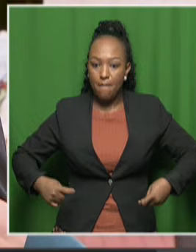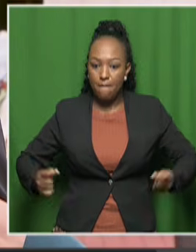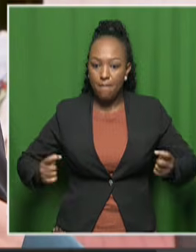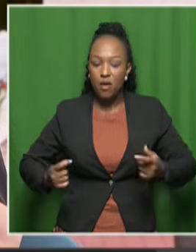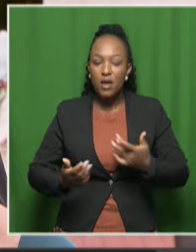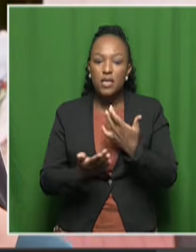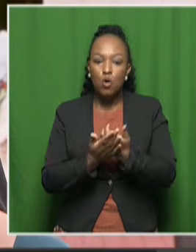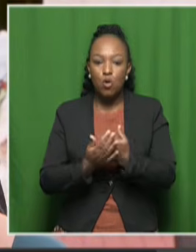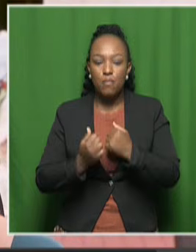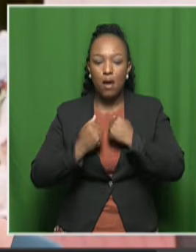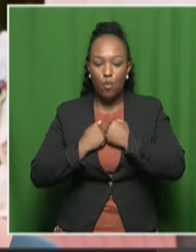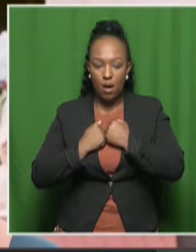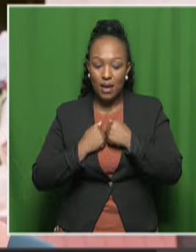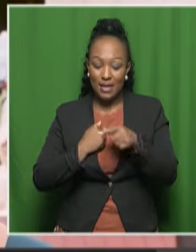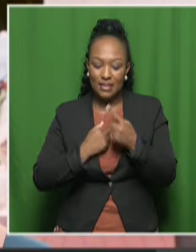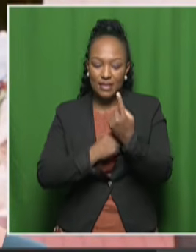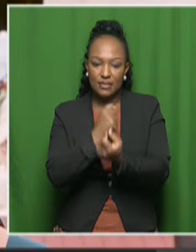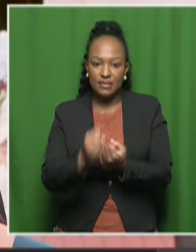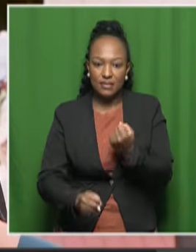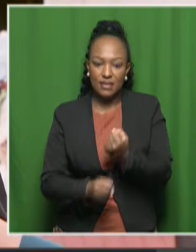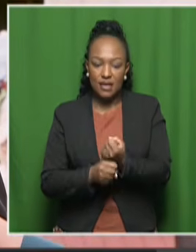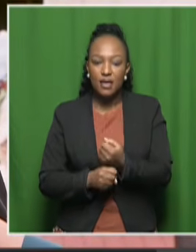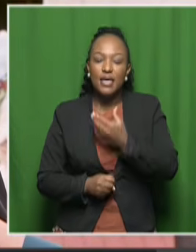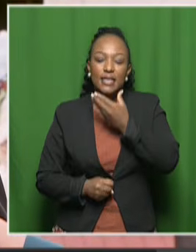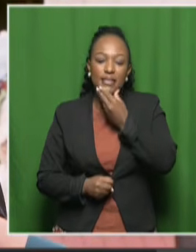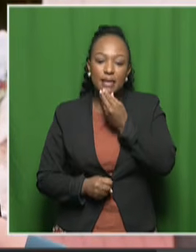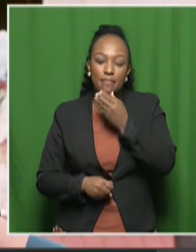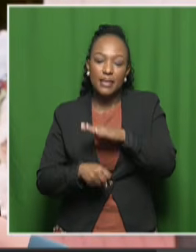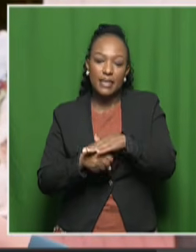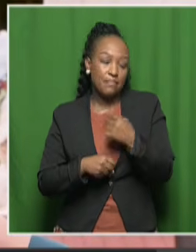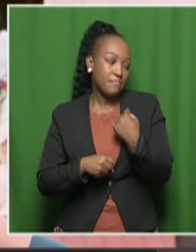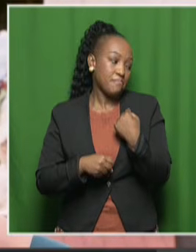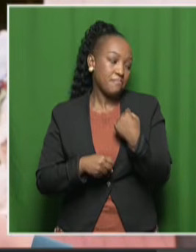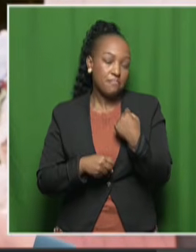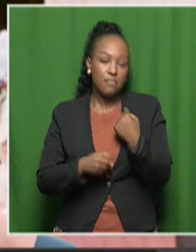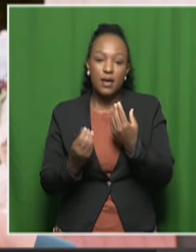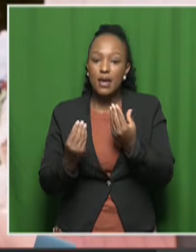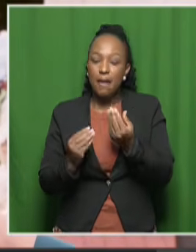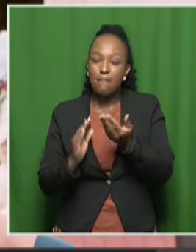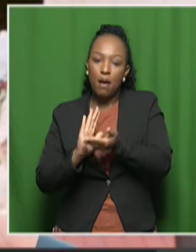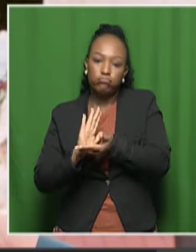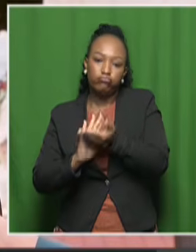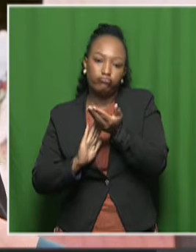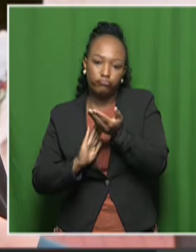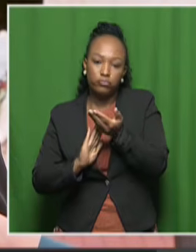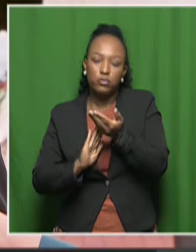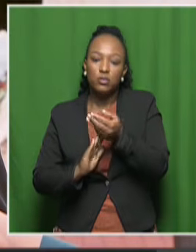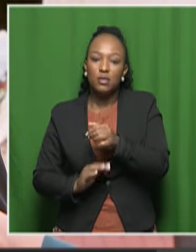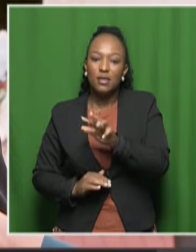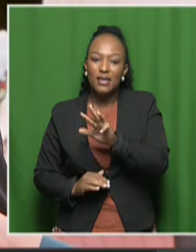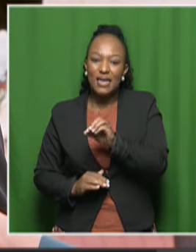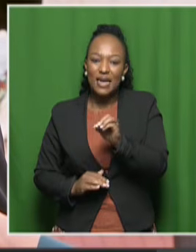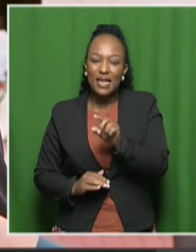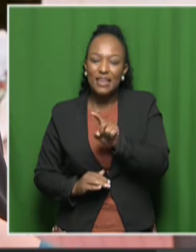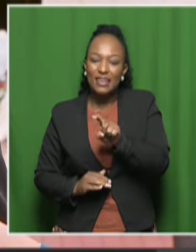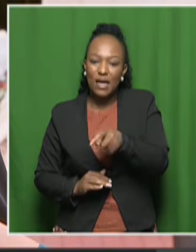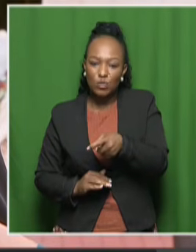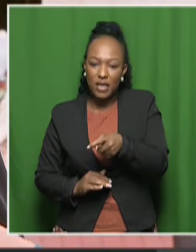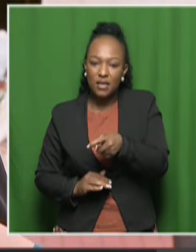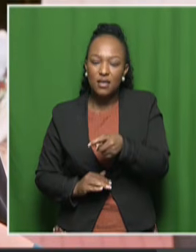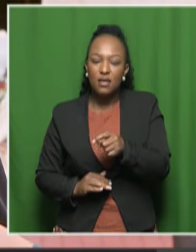economy. This year alone, during the festive season, the numbers increased from about 900,000